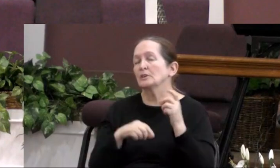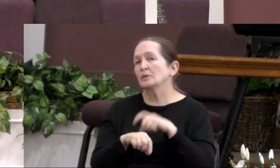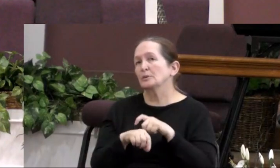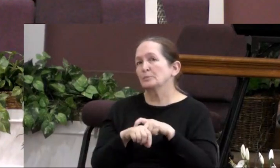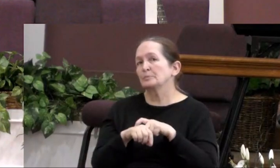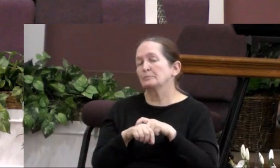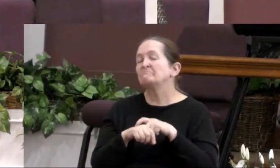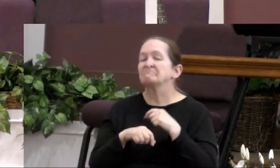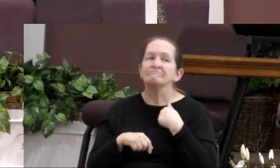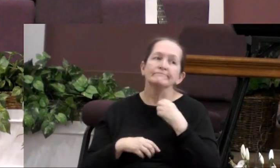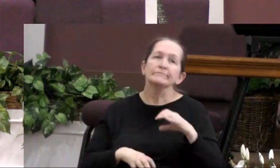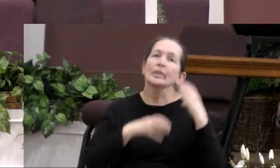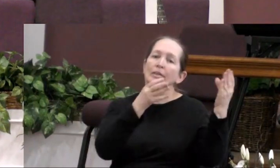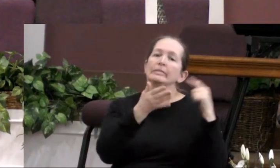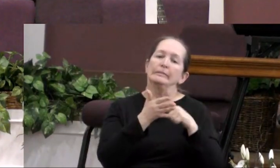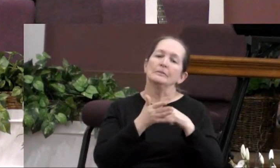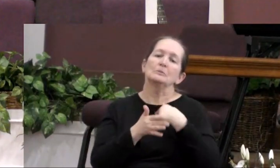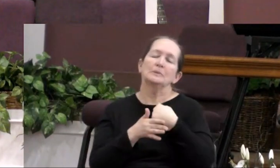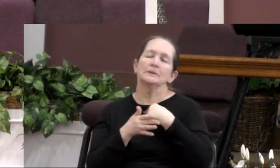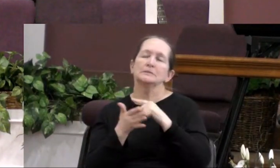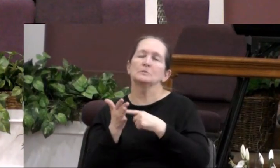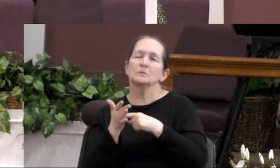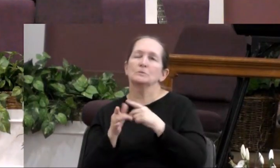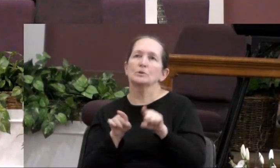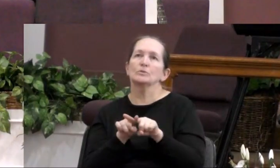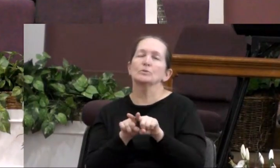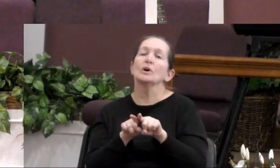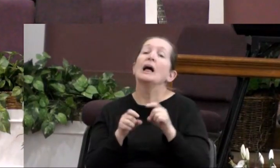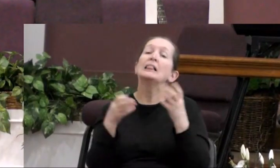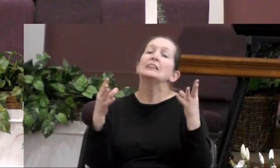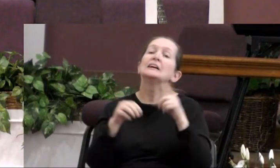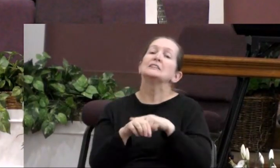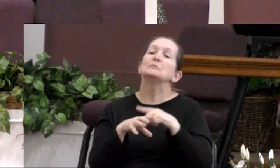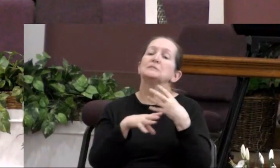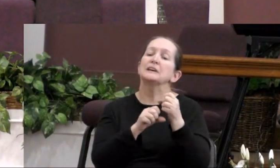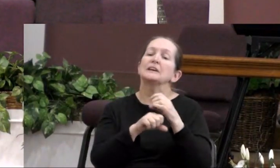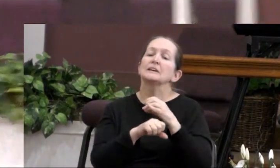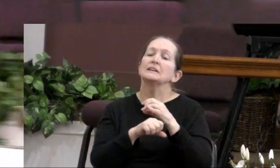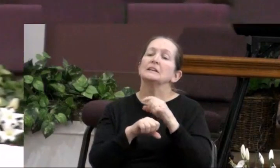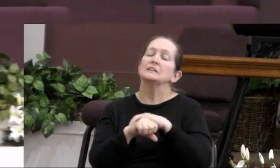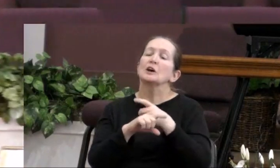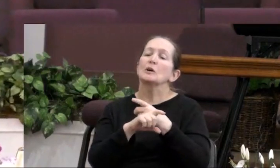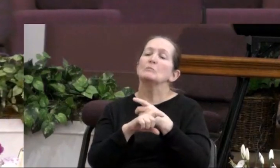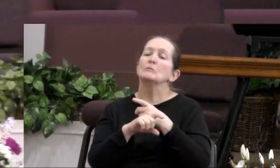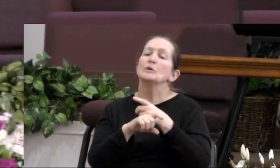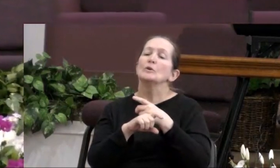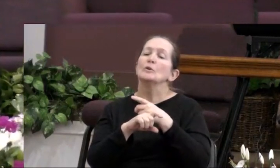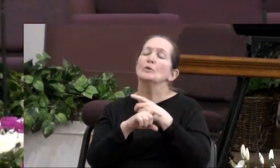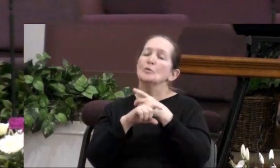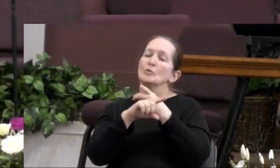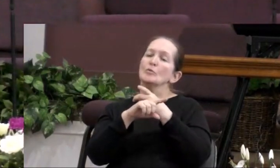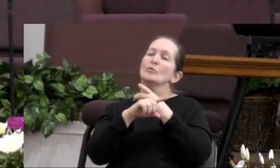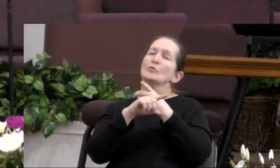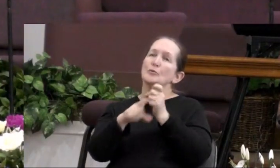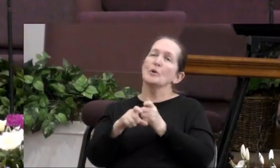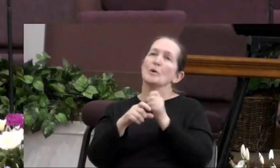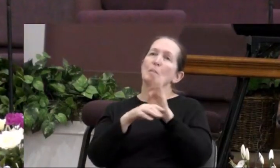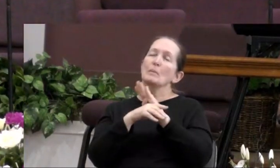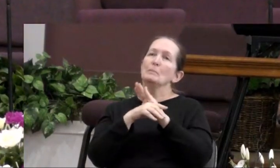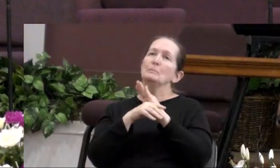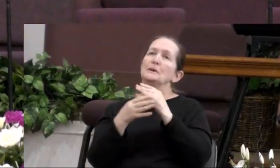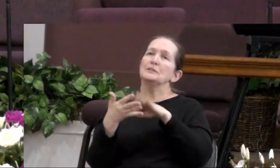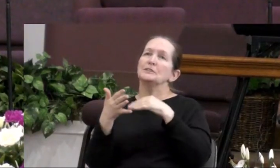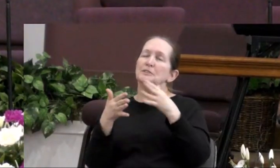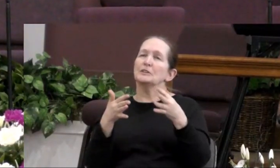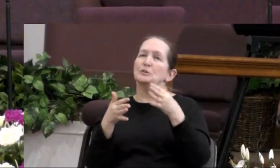and I will confess this is me sometimes as well, a lot of times taking time out of our busy schedule for God means we stop that busy schedule